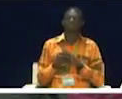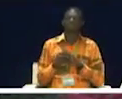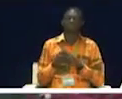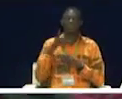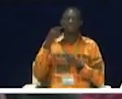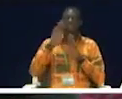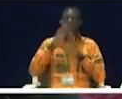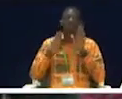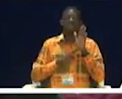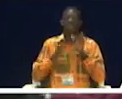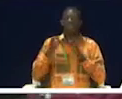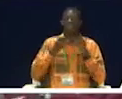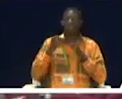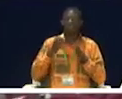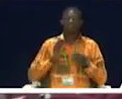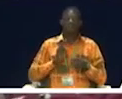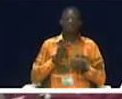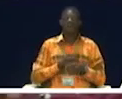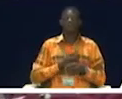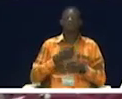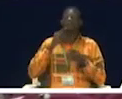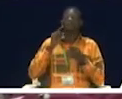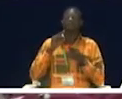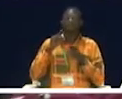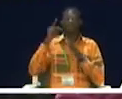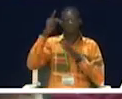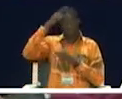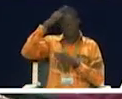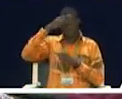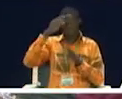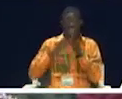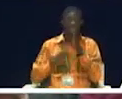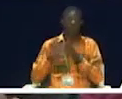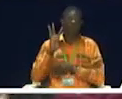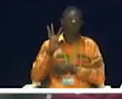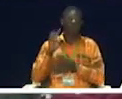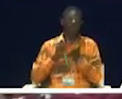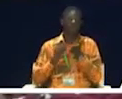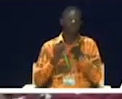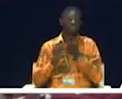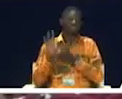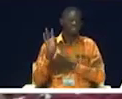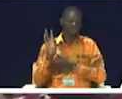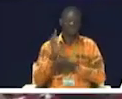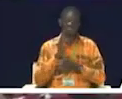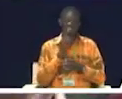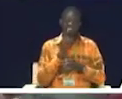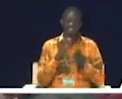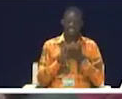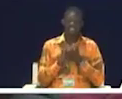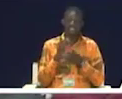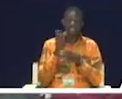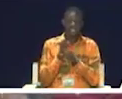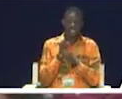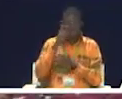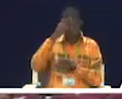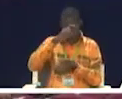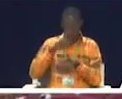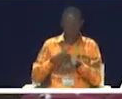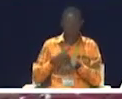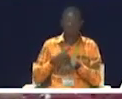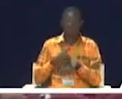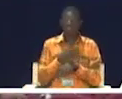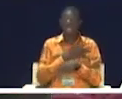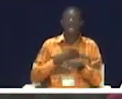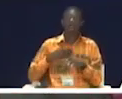The Bible says in Proverbs chapter 4, verse 7, it says, get wisdom,